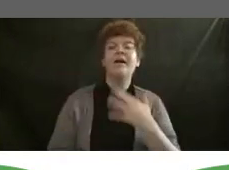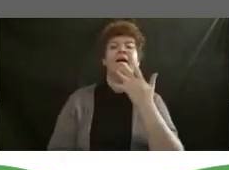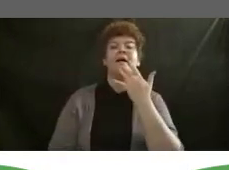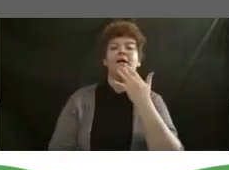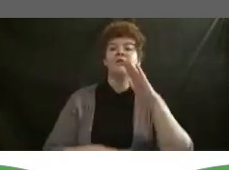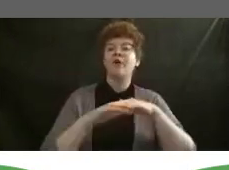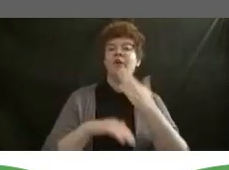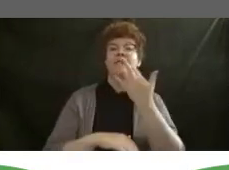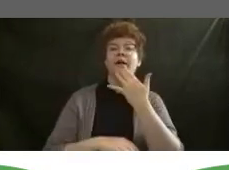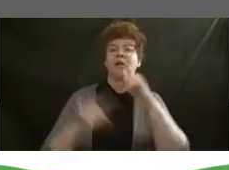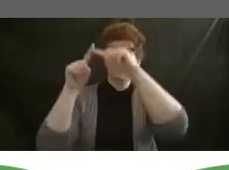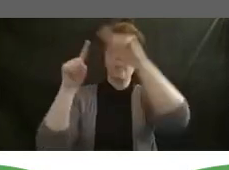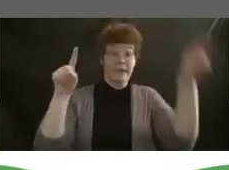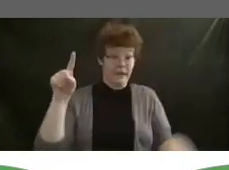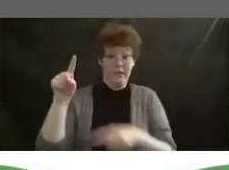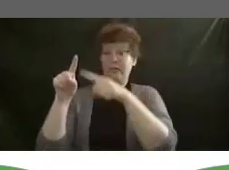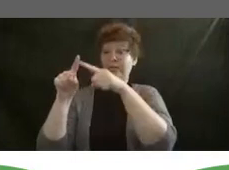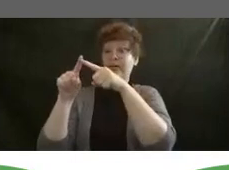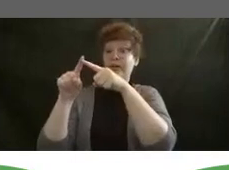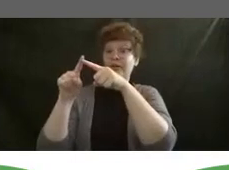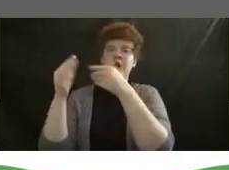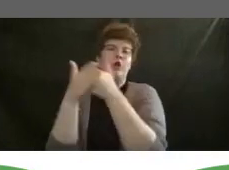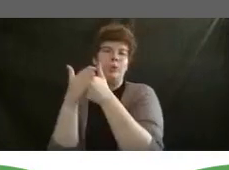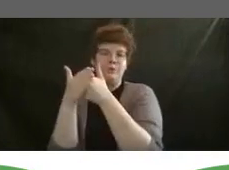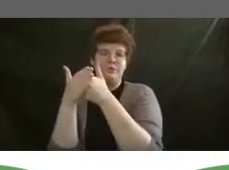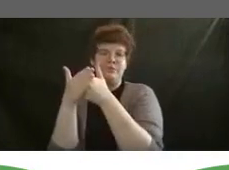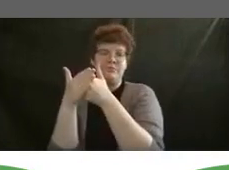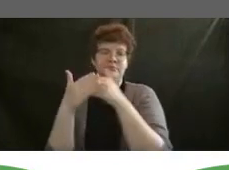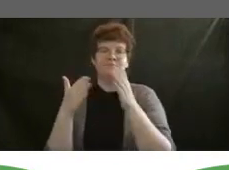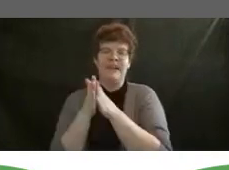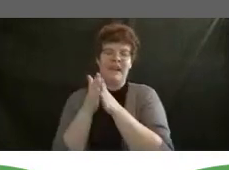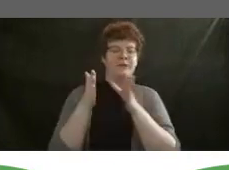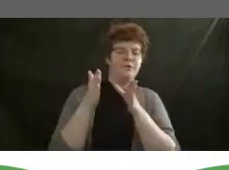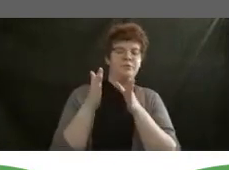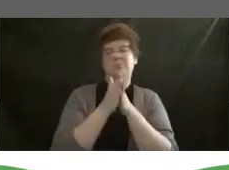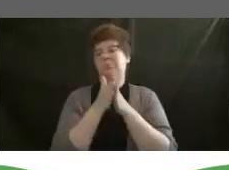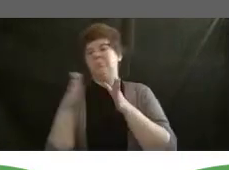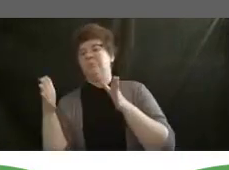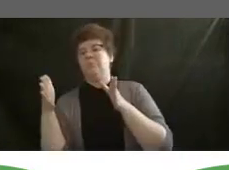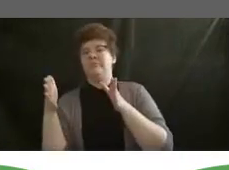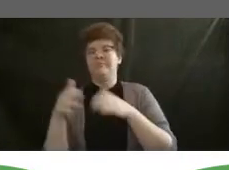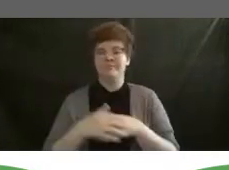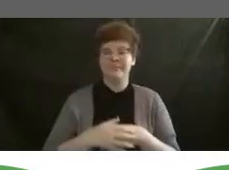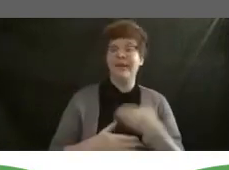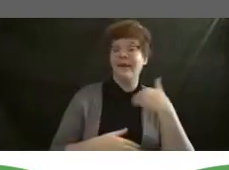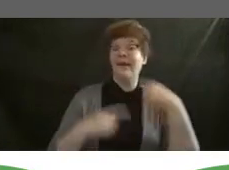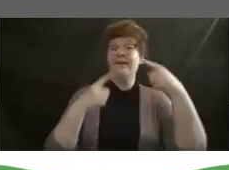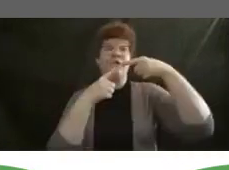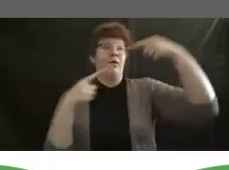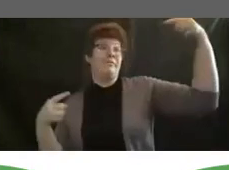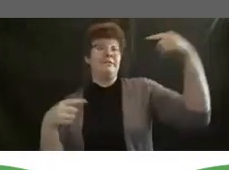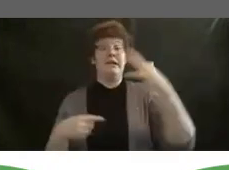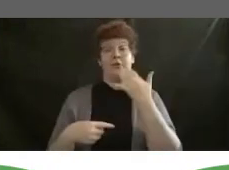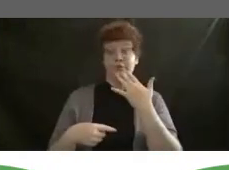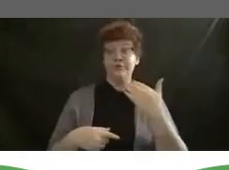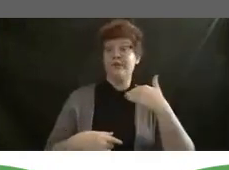this. And we have another group of analogous colors. If you want monochromatic colors, if you want shades of those colors,